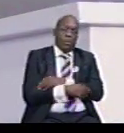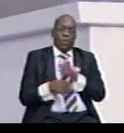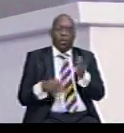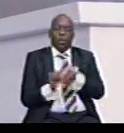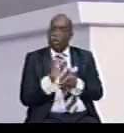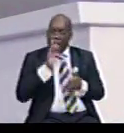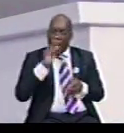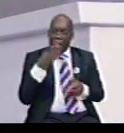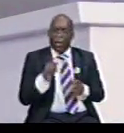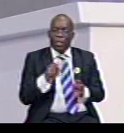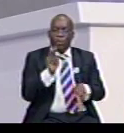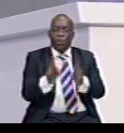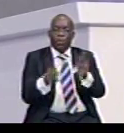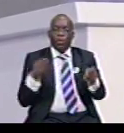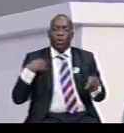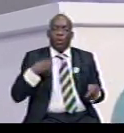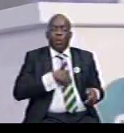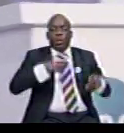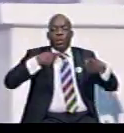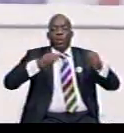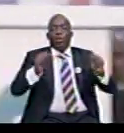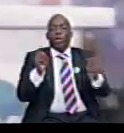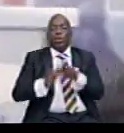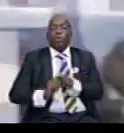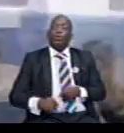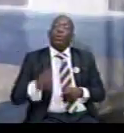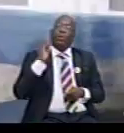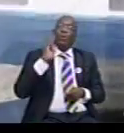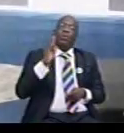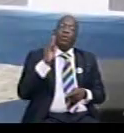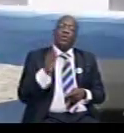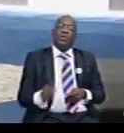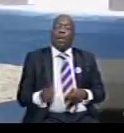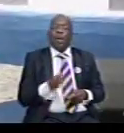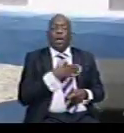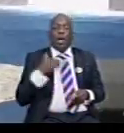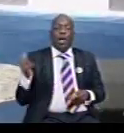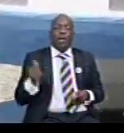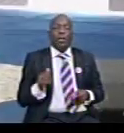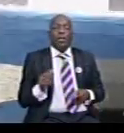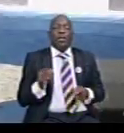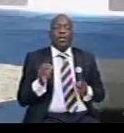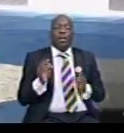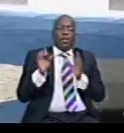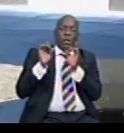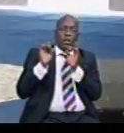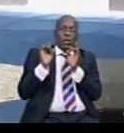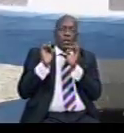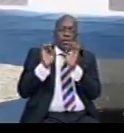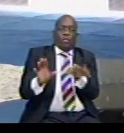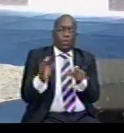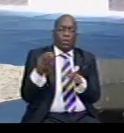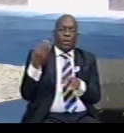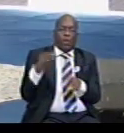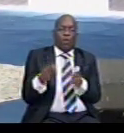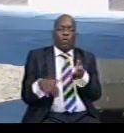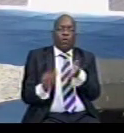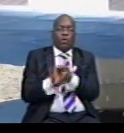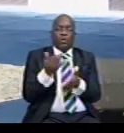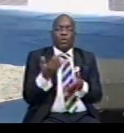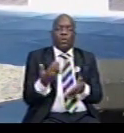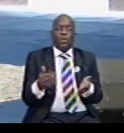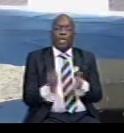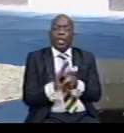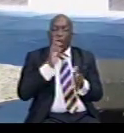we're trying to minister to. And they're despisers of those that are good. Nobody is